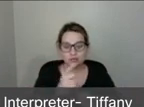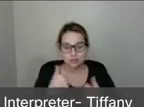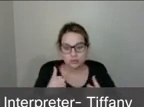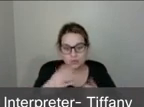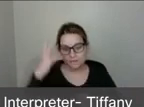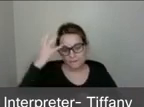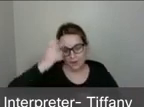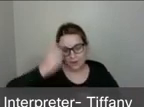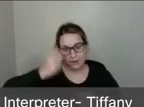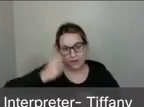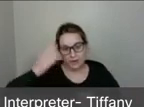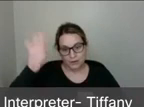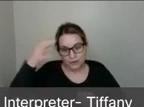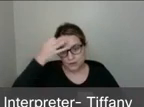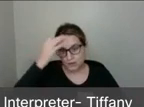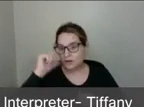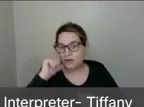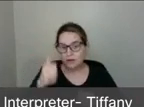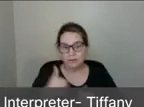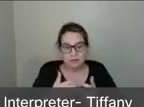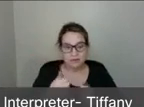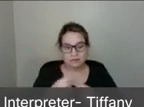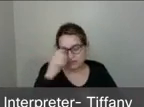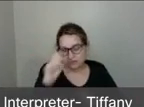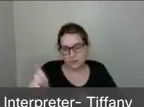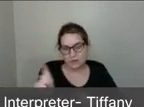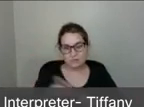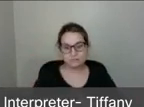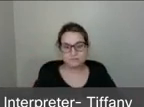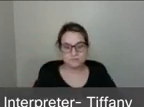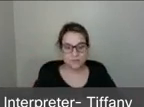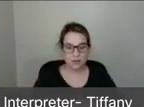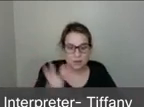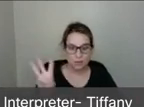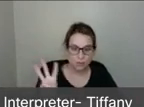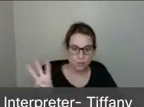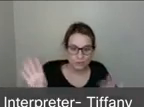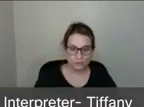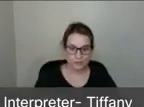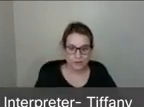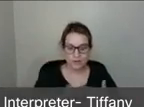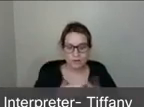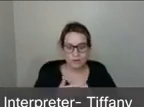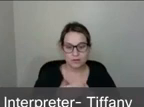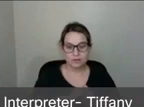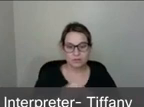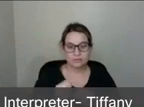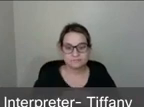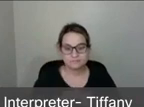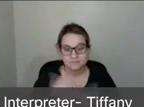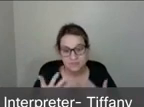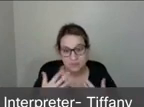funding and aren't passed over for Phoenix. We're excited that our West Valley cities may get more funding with the new infrastructure bill and